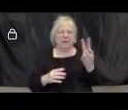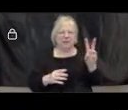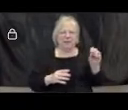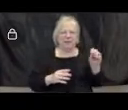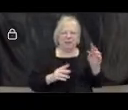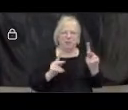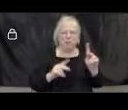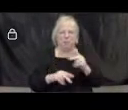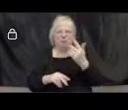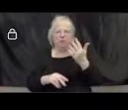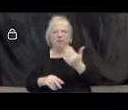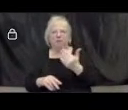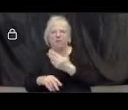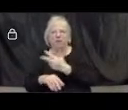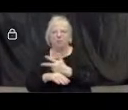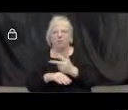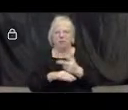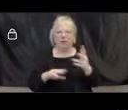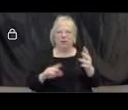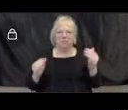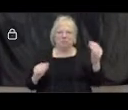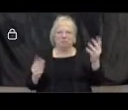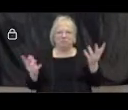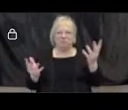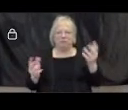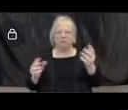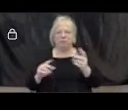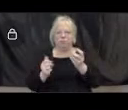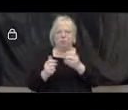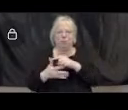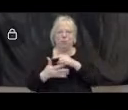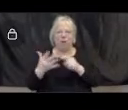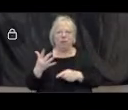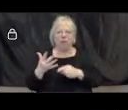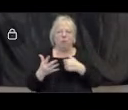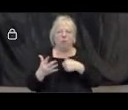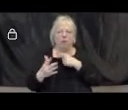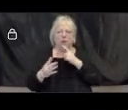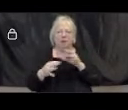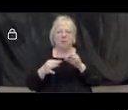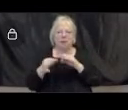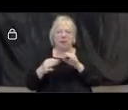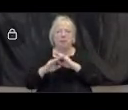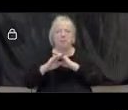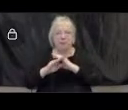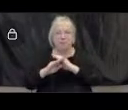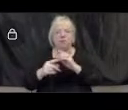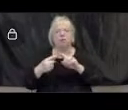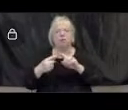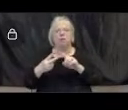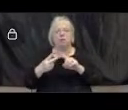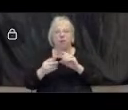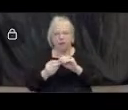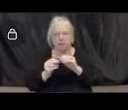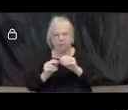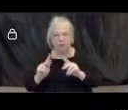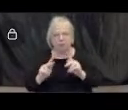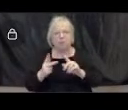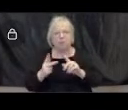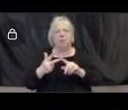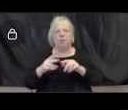provided. So with all those, I think that's what we're explaining, the buffer, the intensity, the